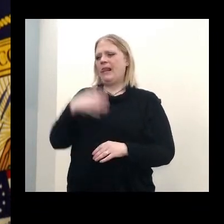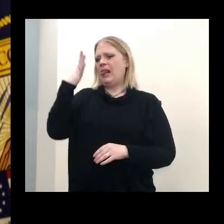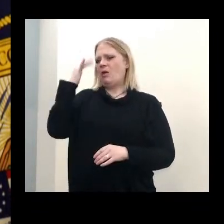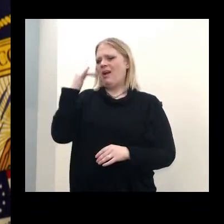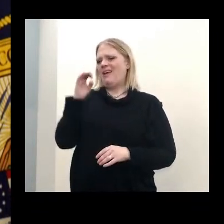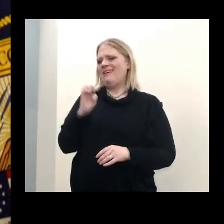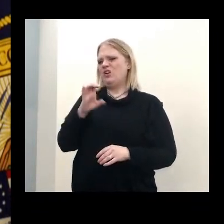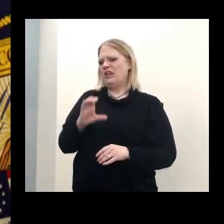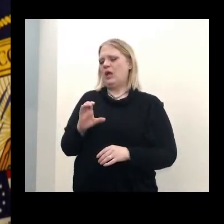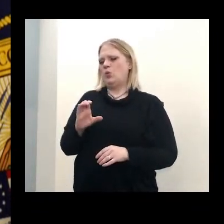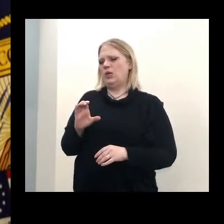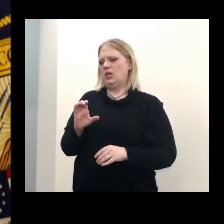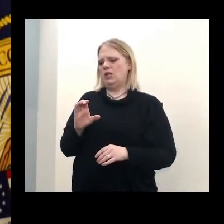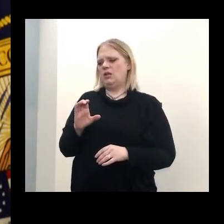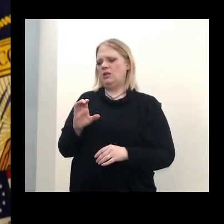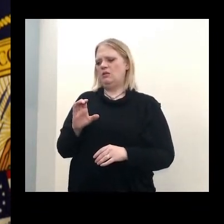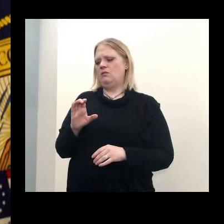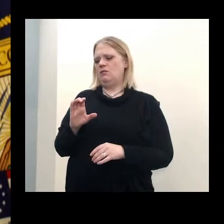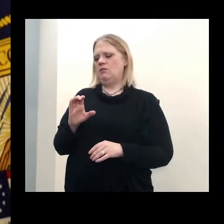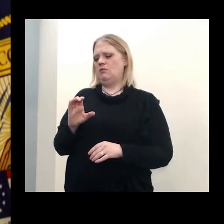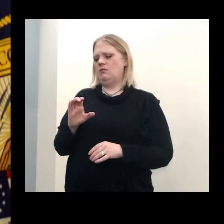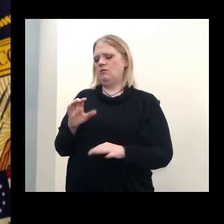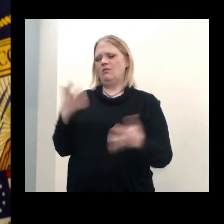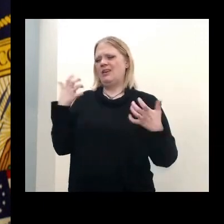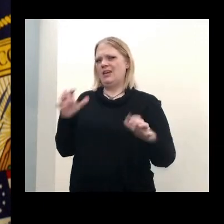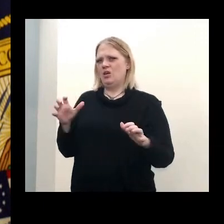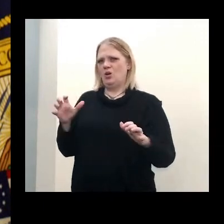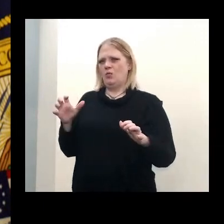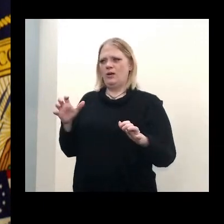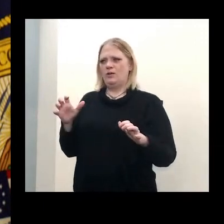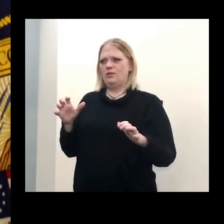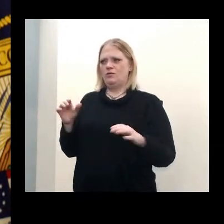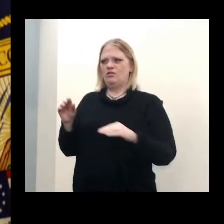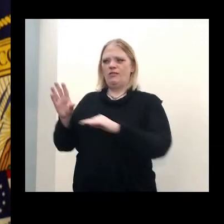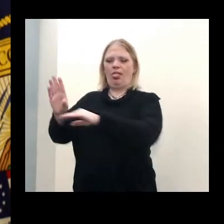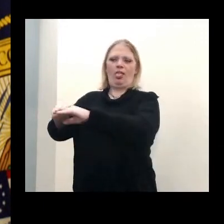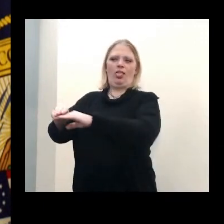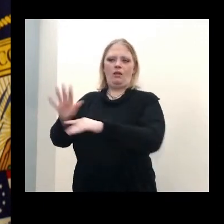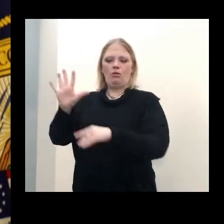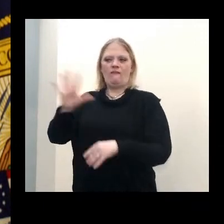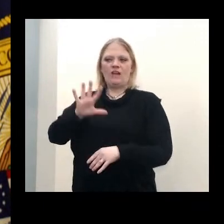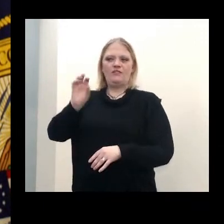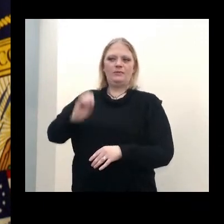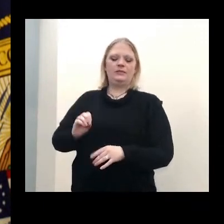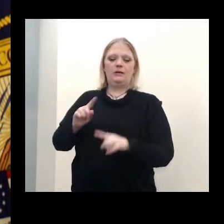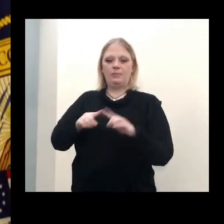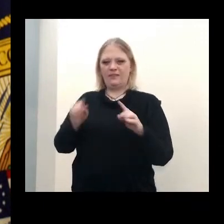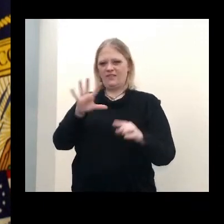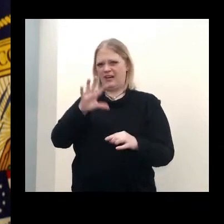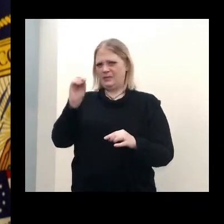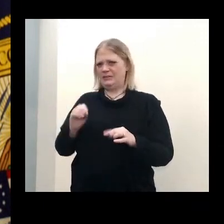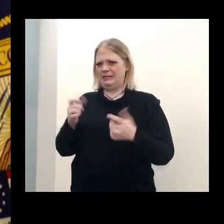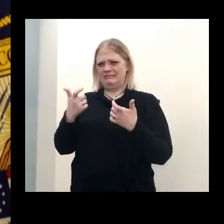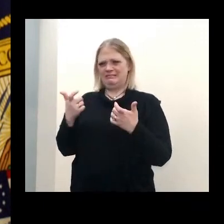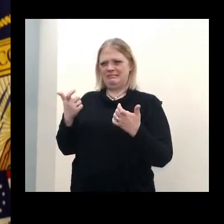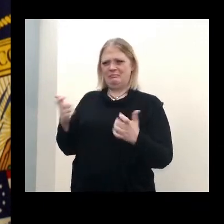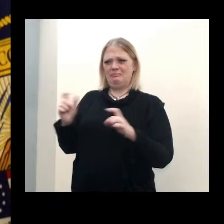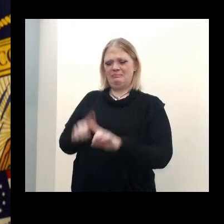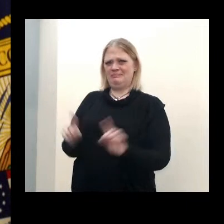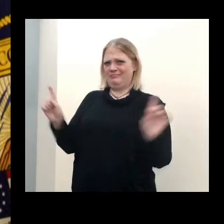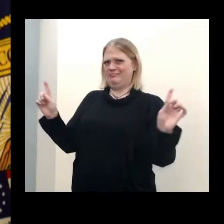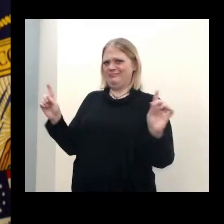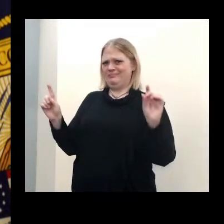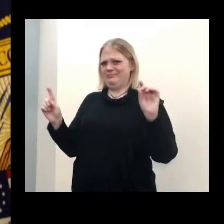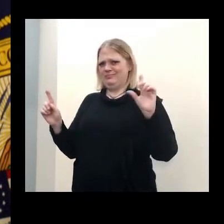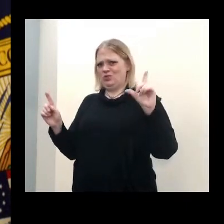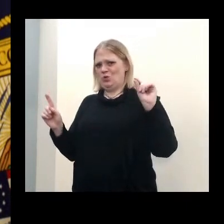that Erie County, and I don't want to discount the 5% increase, but 5% is much different than 20%. Why